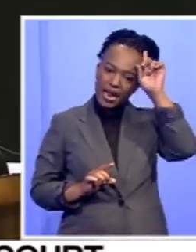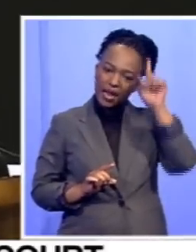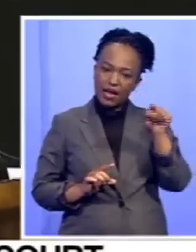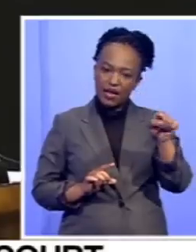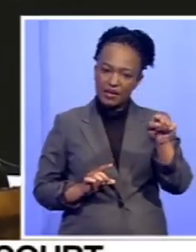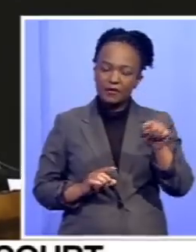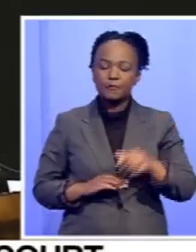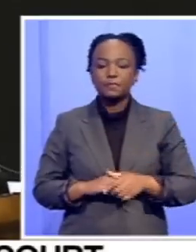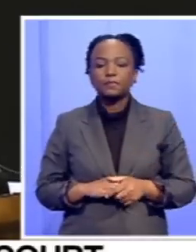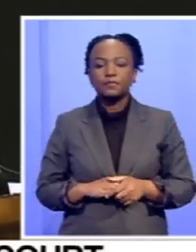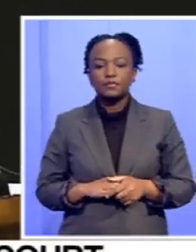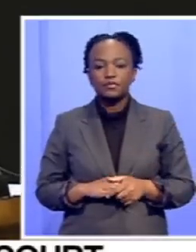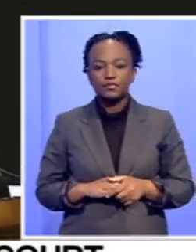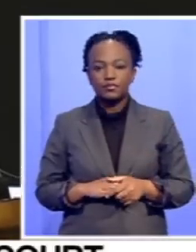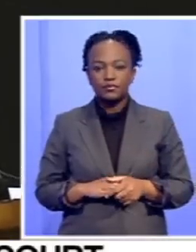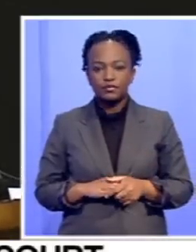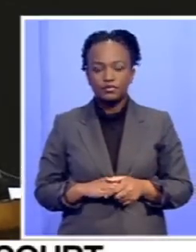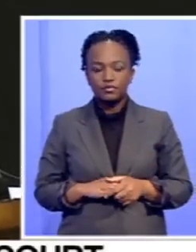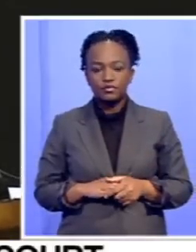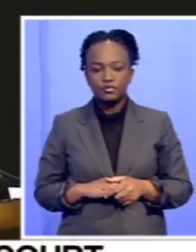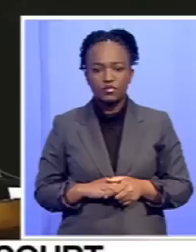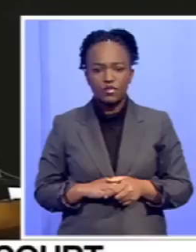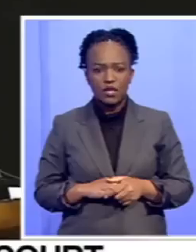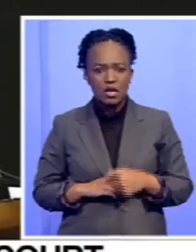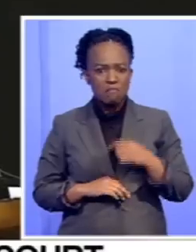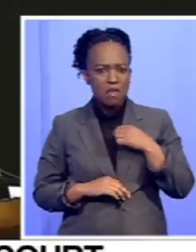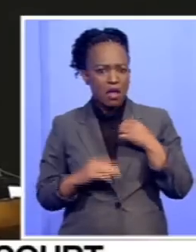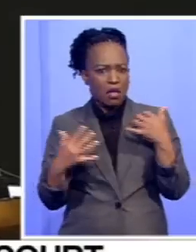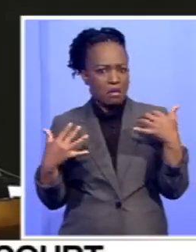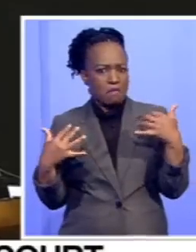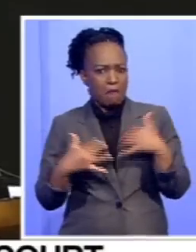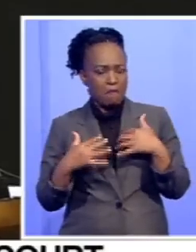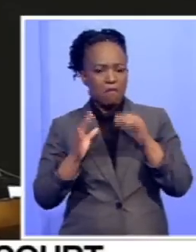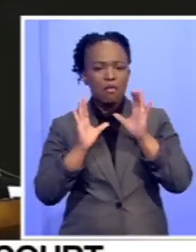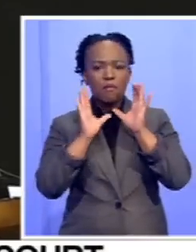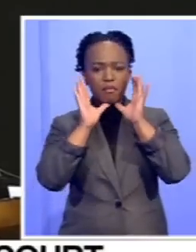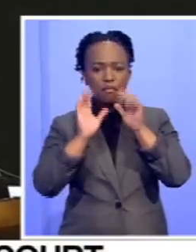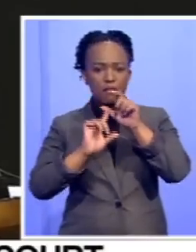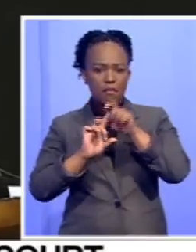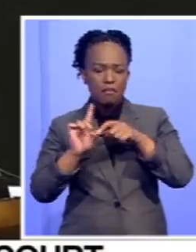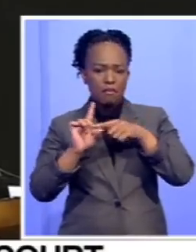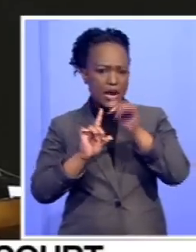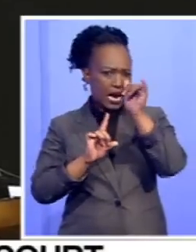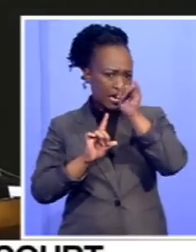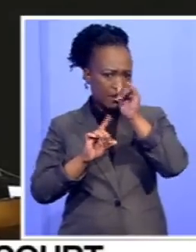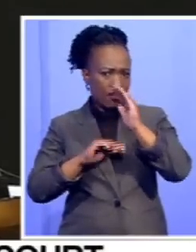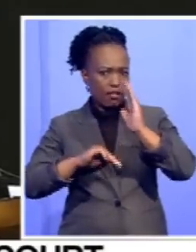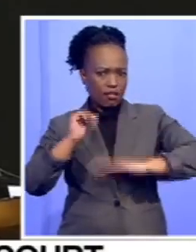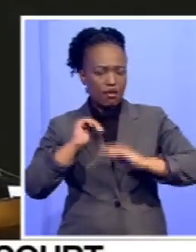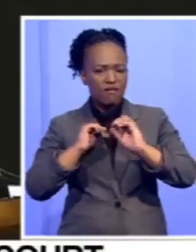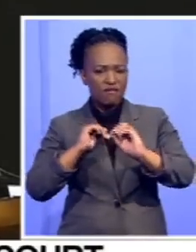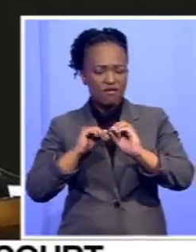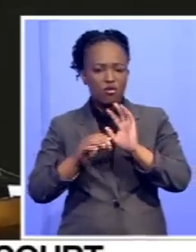quote, I was shocked to learn recently that Mr. Julius Malema was on the verge of being criminally charged for being involved